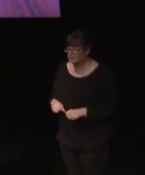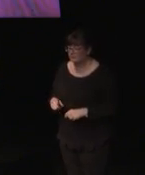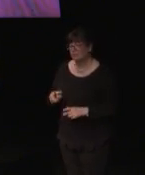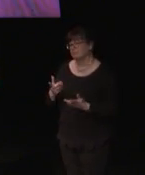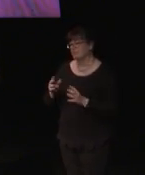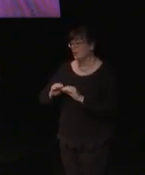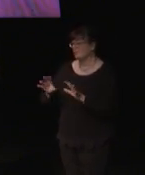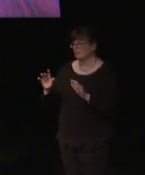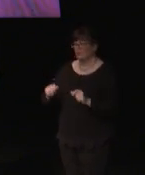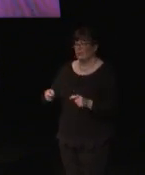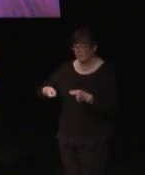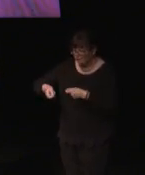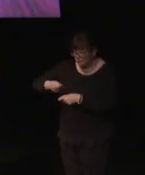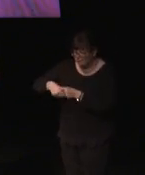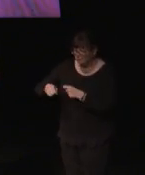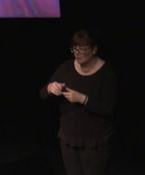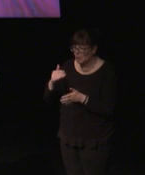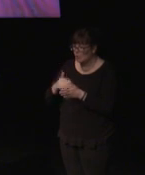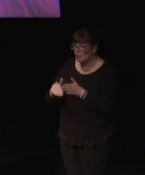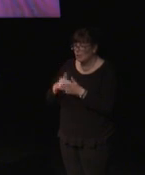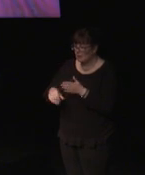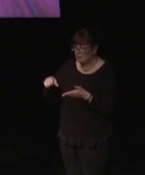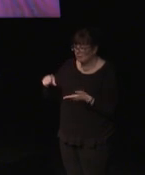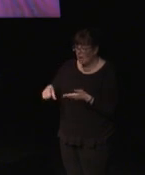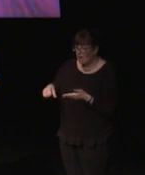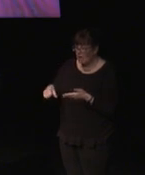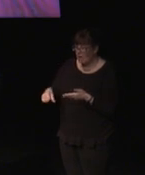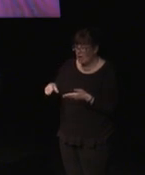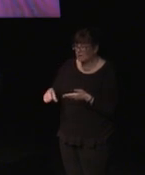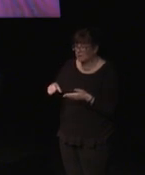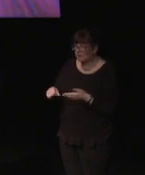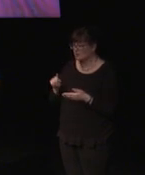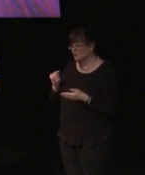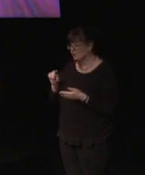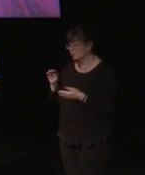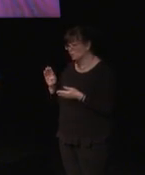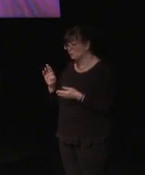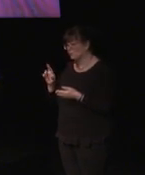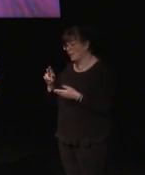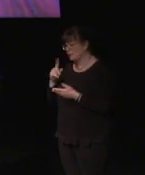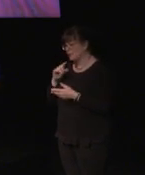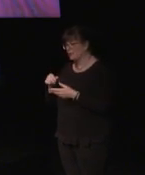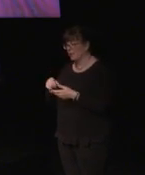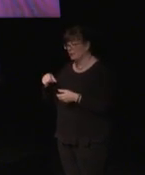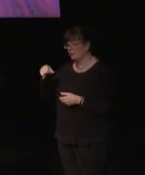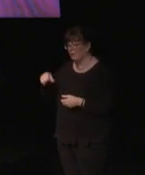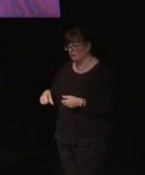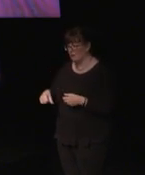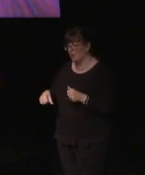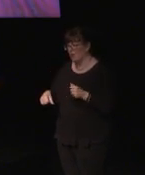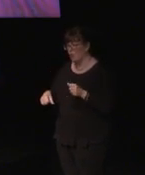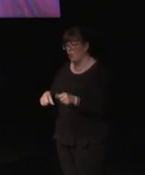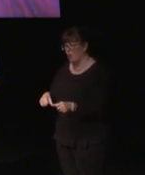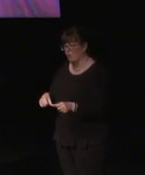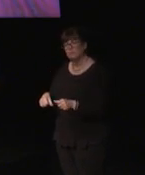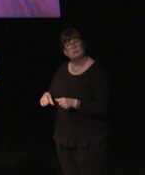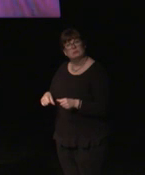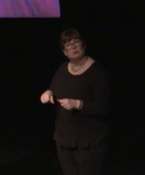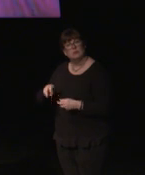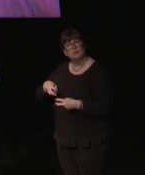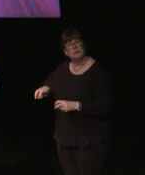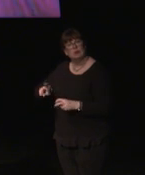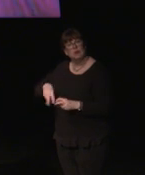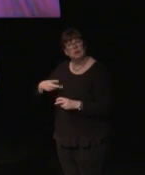obviously to change a lot of the repeated presses that Tomb Raider was known for, to single holds, things like that, or other way around. I don't know, I'm forgetting right